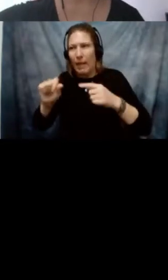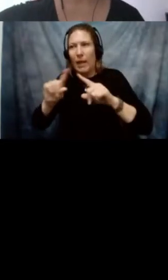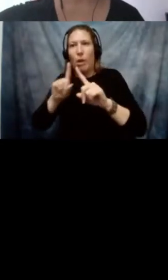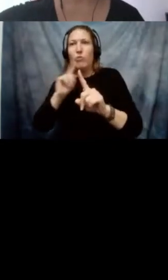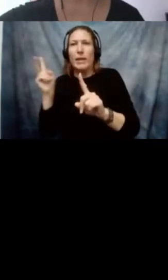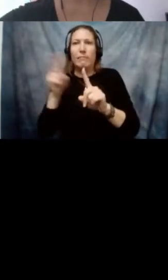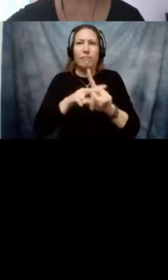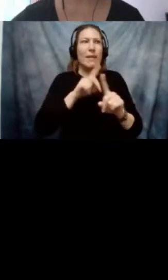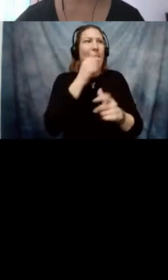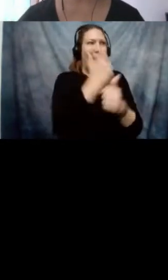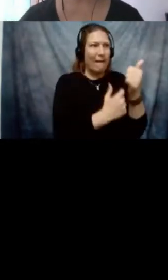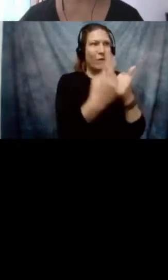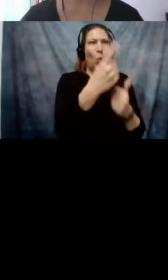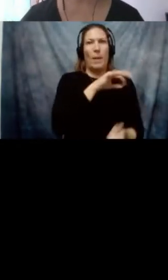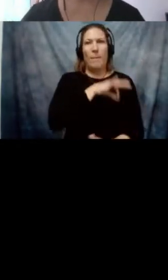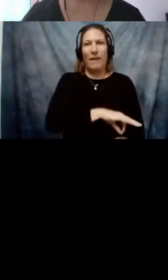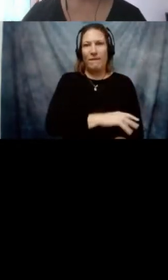well.